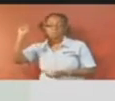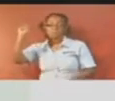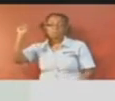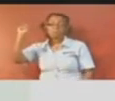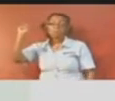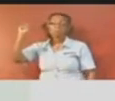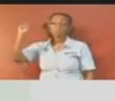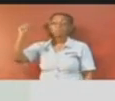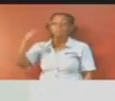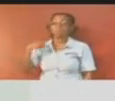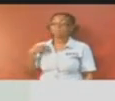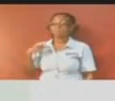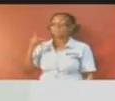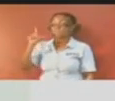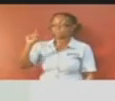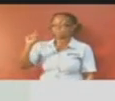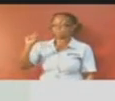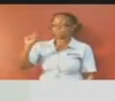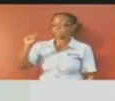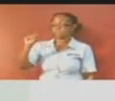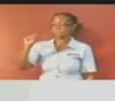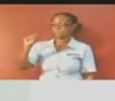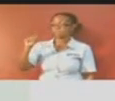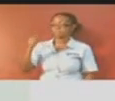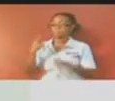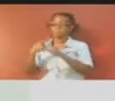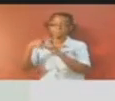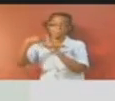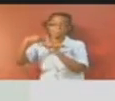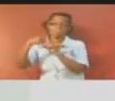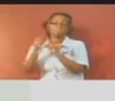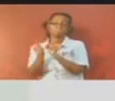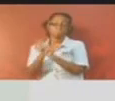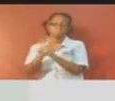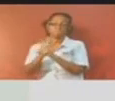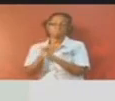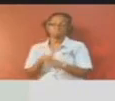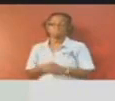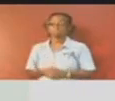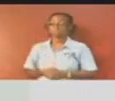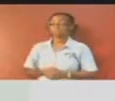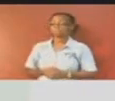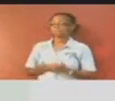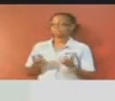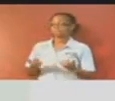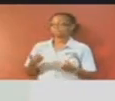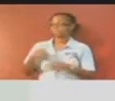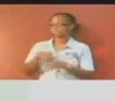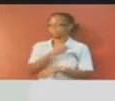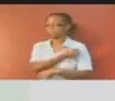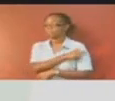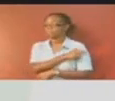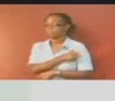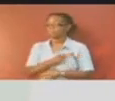confirmed COVID-positive patients. At current in our hospitals, there